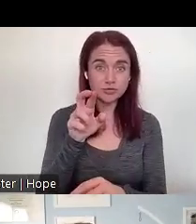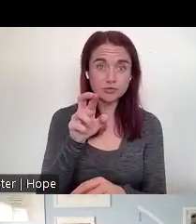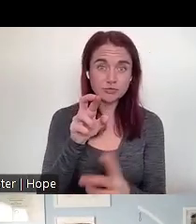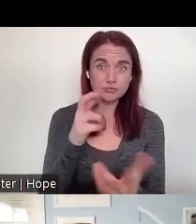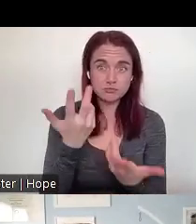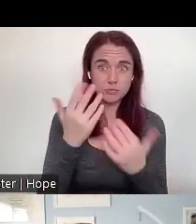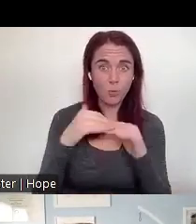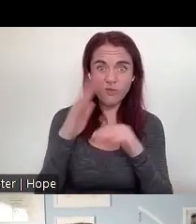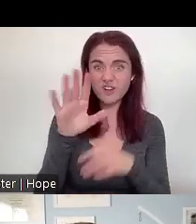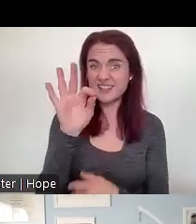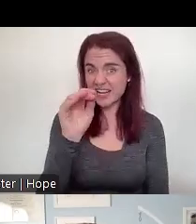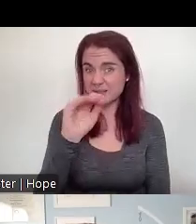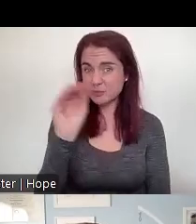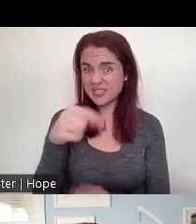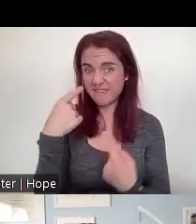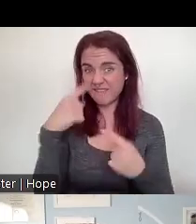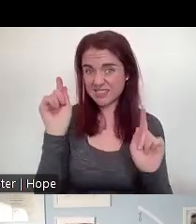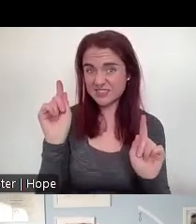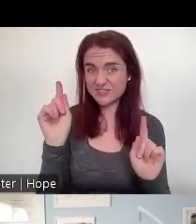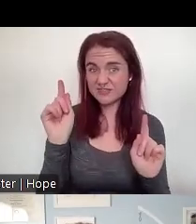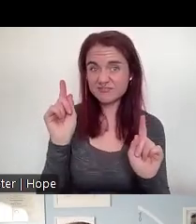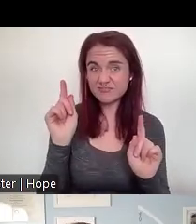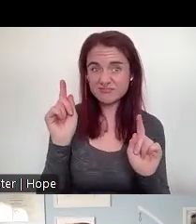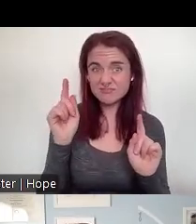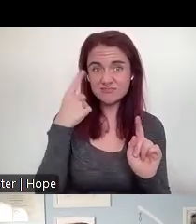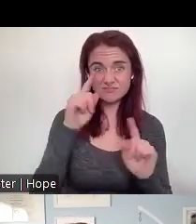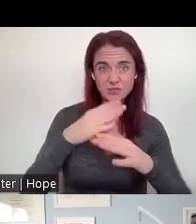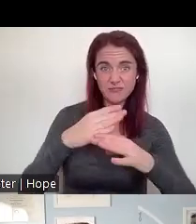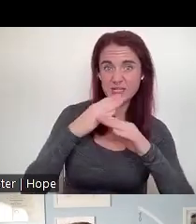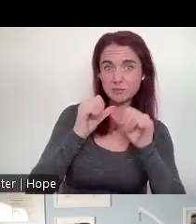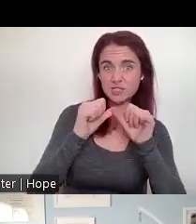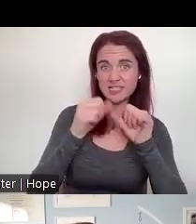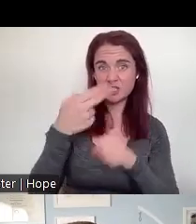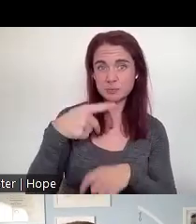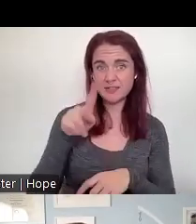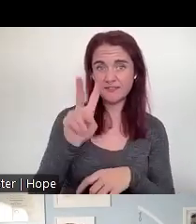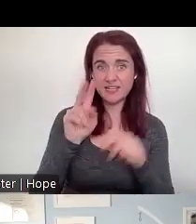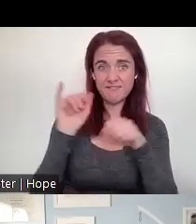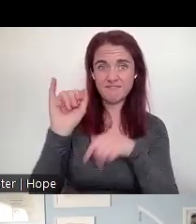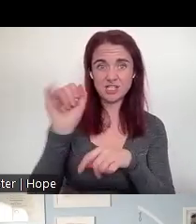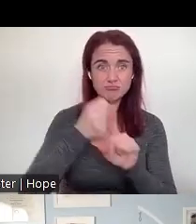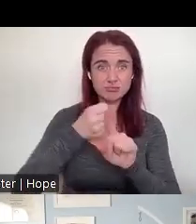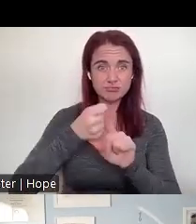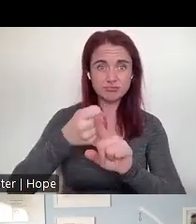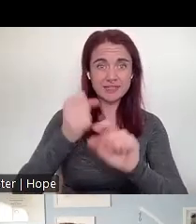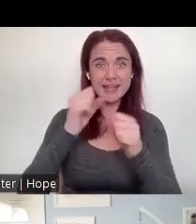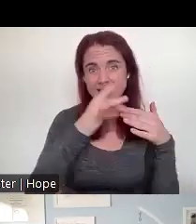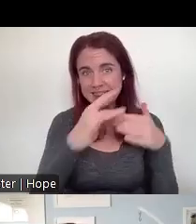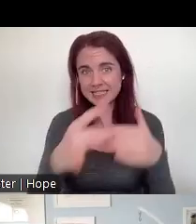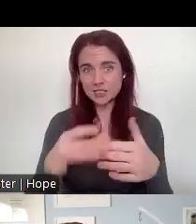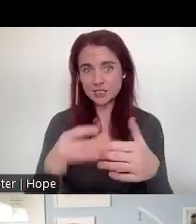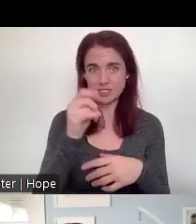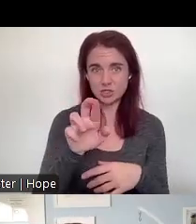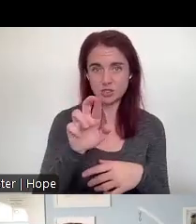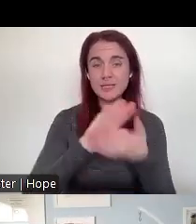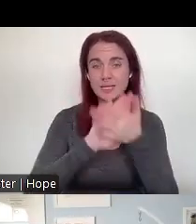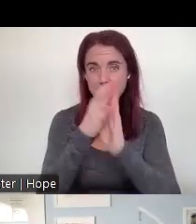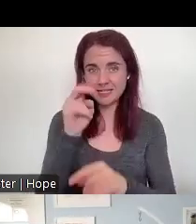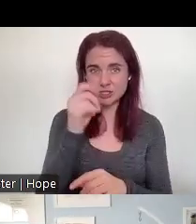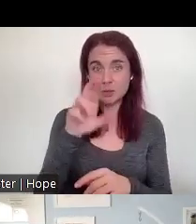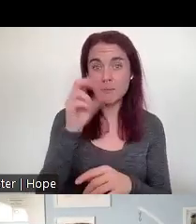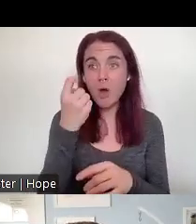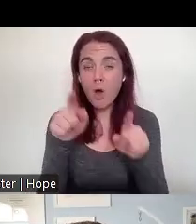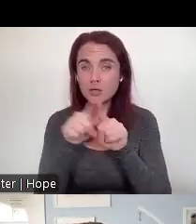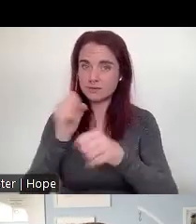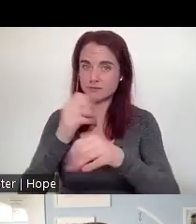over 90% effective in preventing persistent HPV infection that can lead to cancer, but also cancers, and